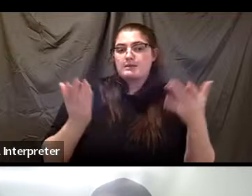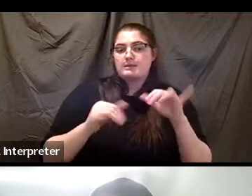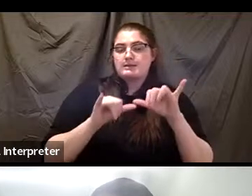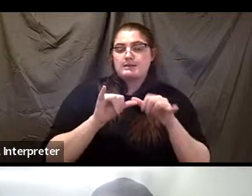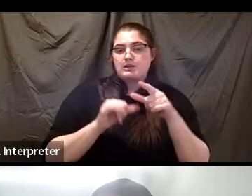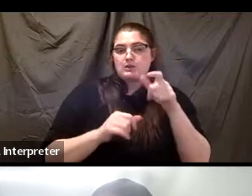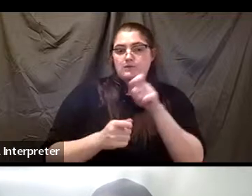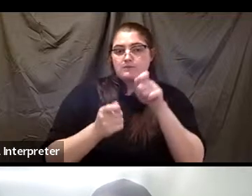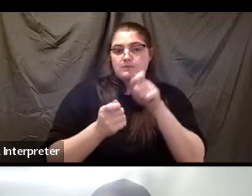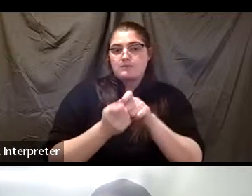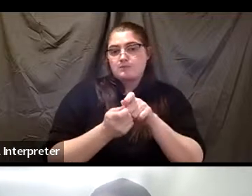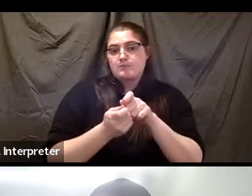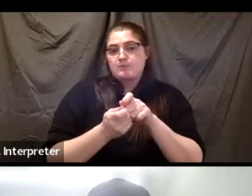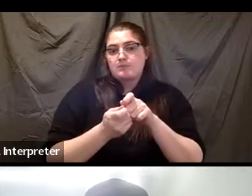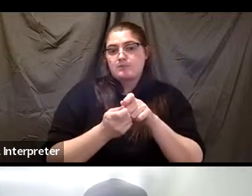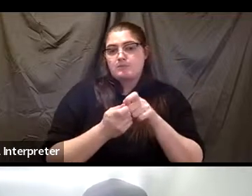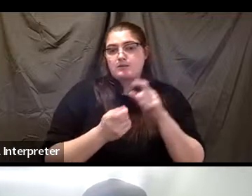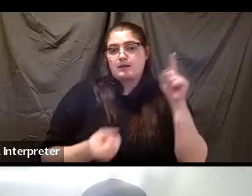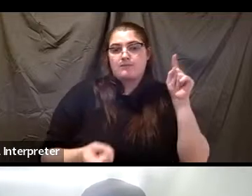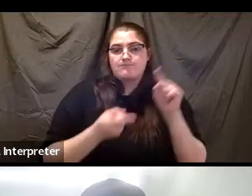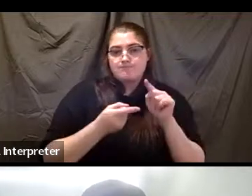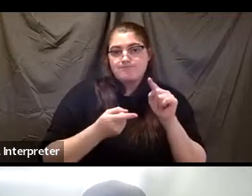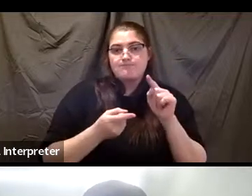of subsidized or IZ units?